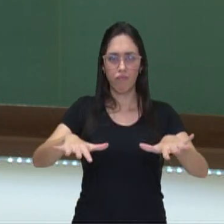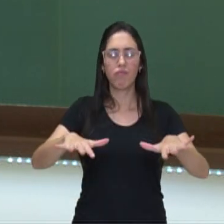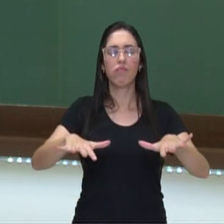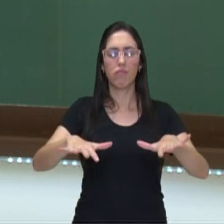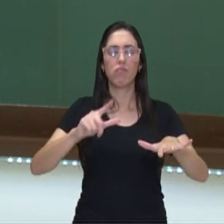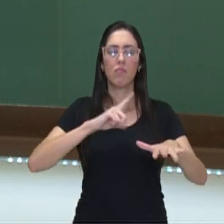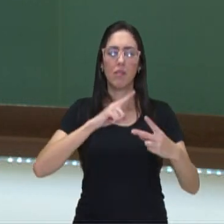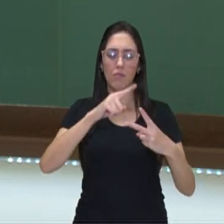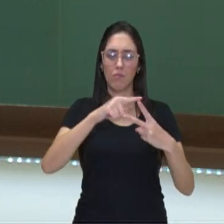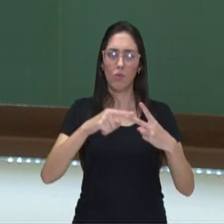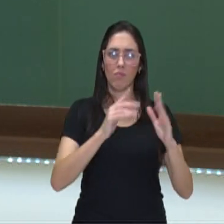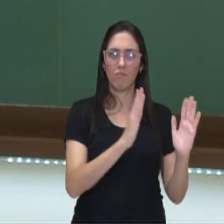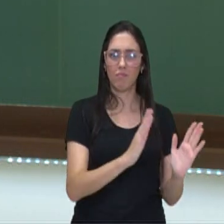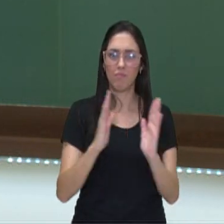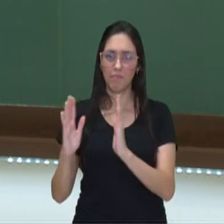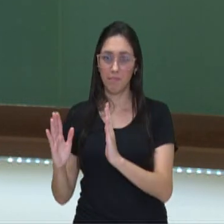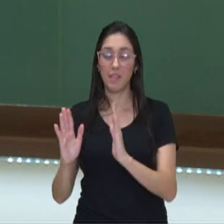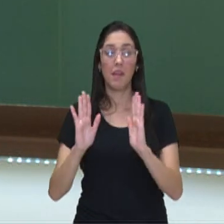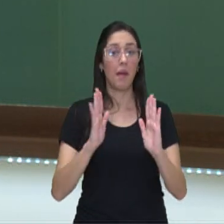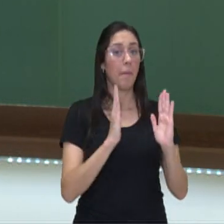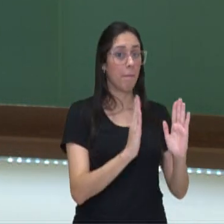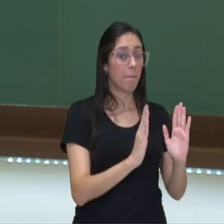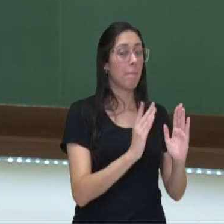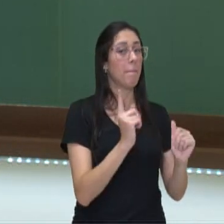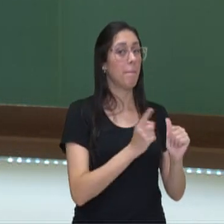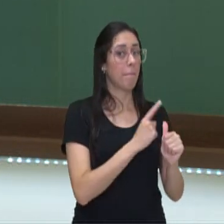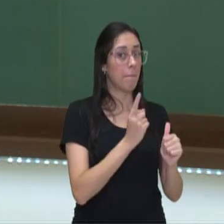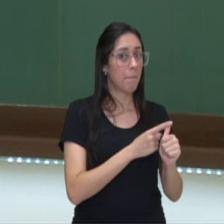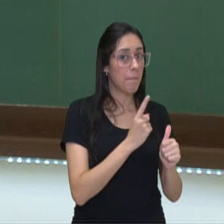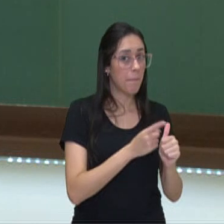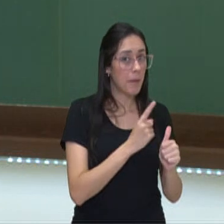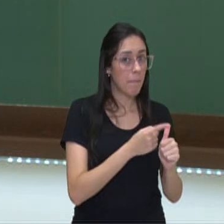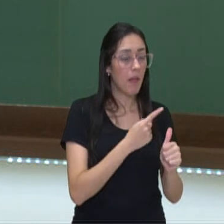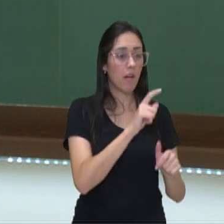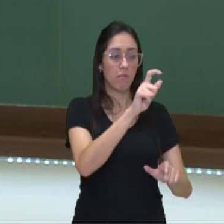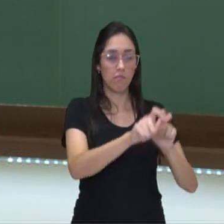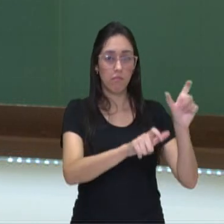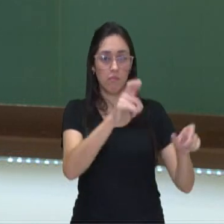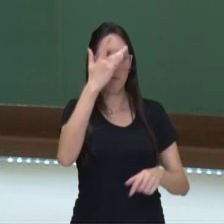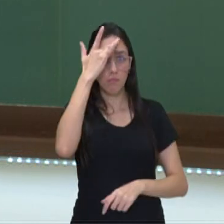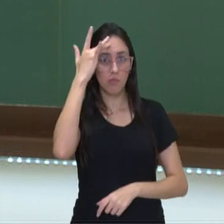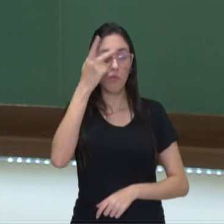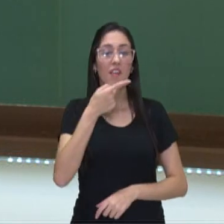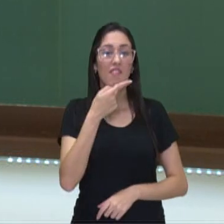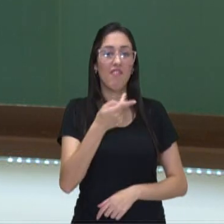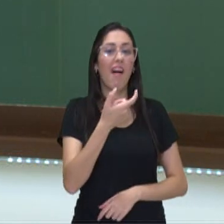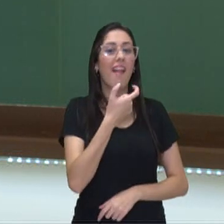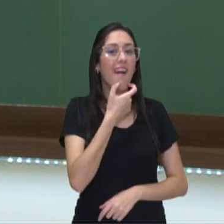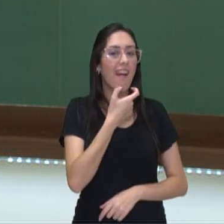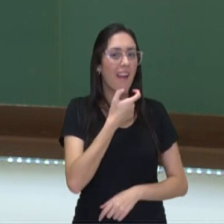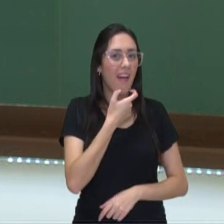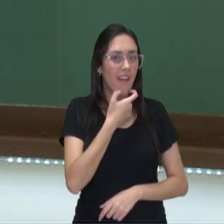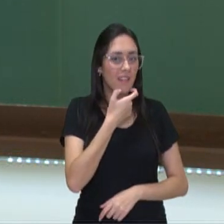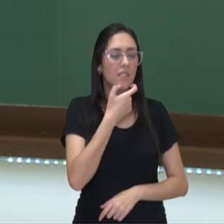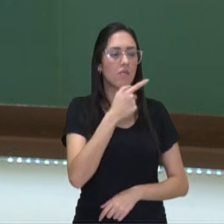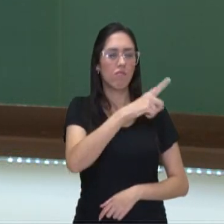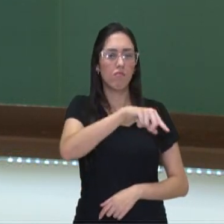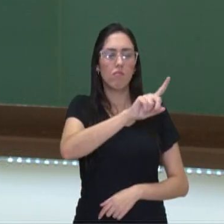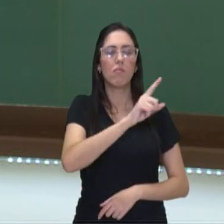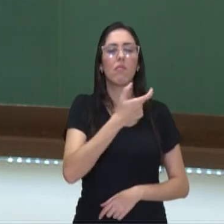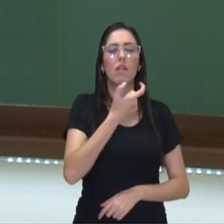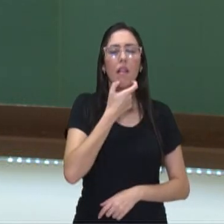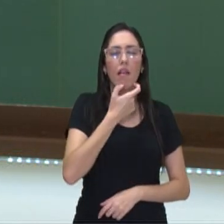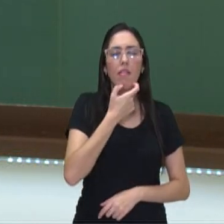duas etapas. A primeira, vamos revisar lá, quando os falantes da língua inglesa saíram da Inglaterra, da Escócia e